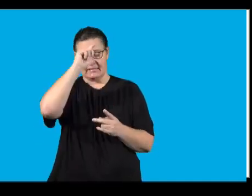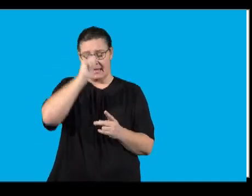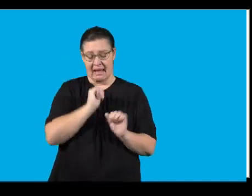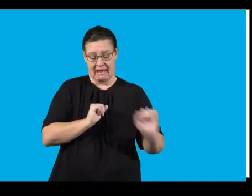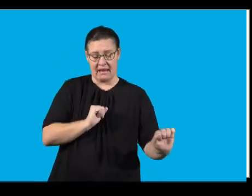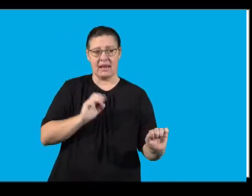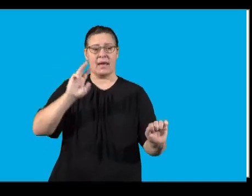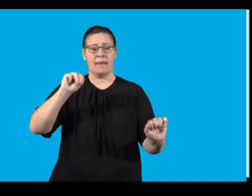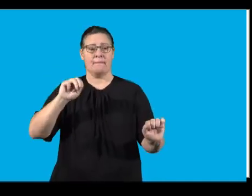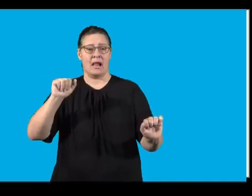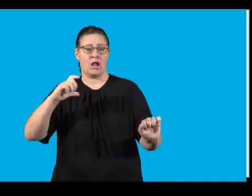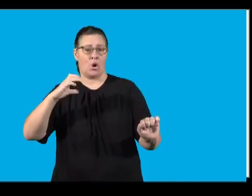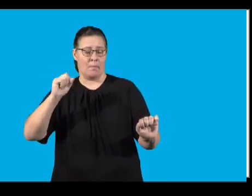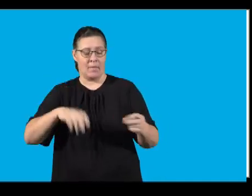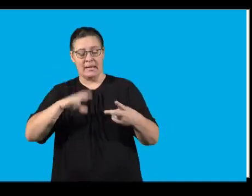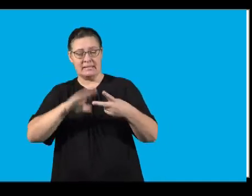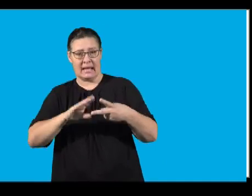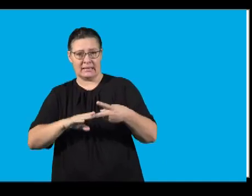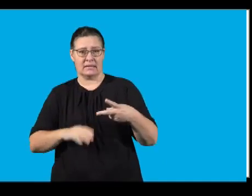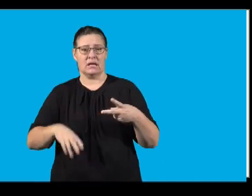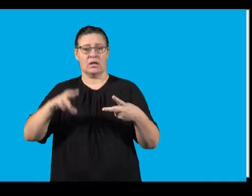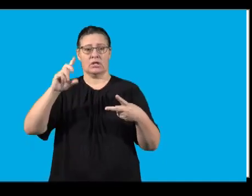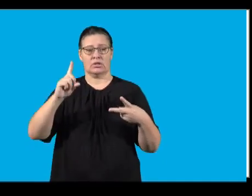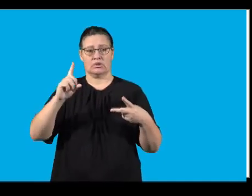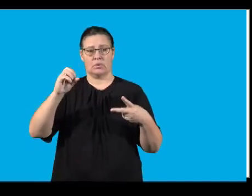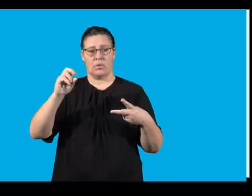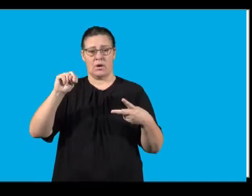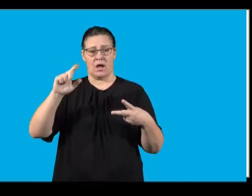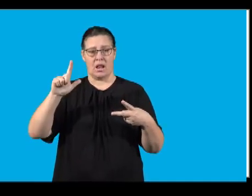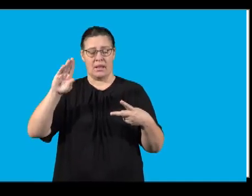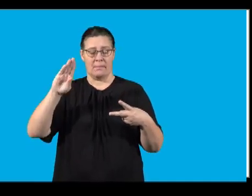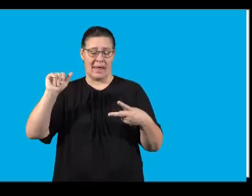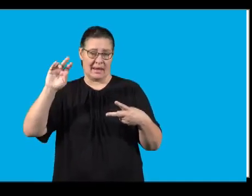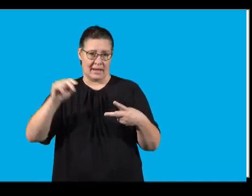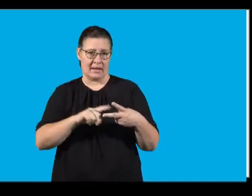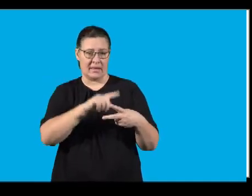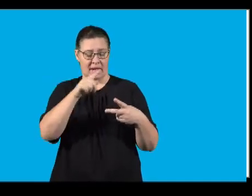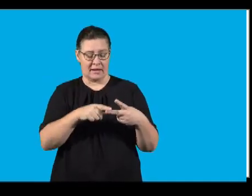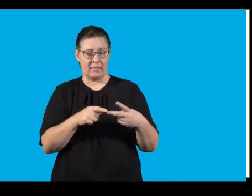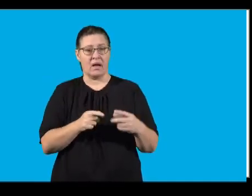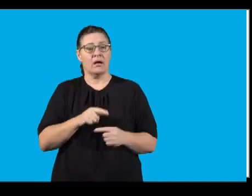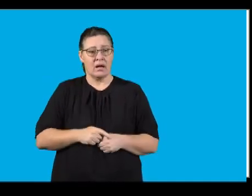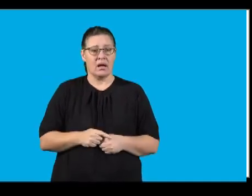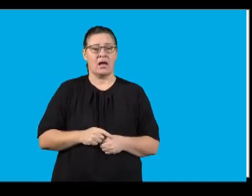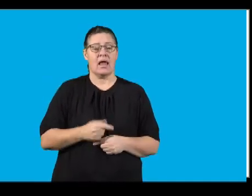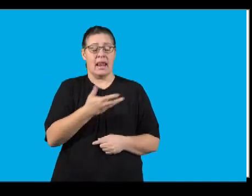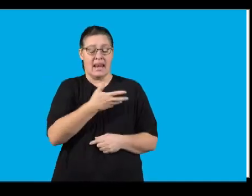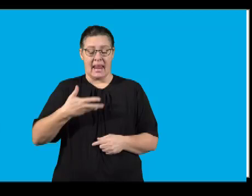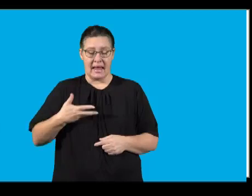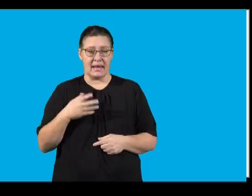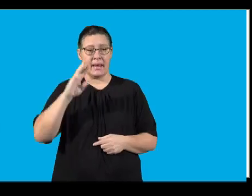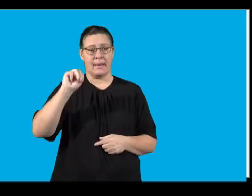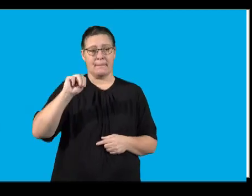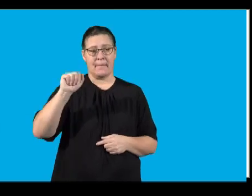are his sons, Malcolm, and his second son, Donalbain, all right? Then we also have Macbeth, Lady